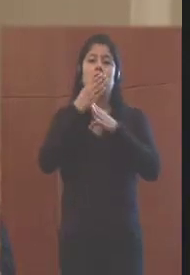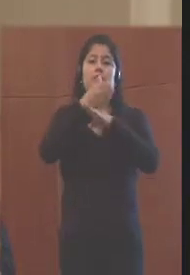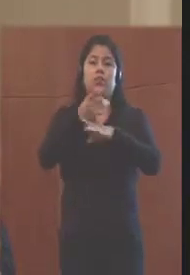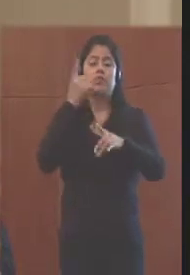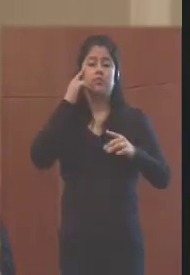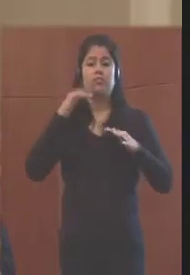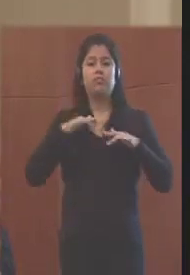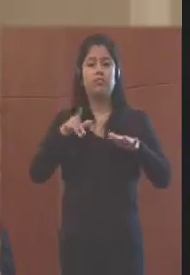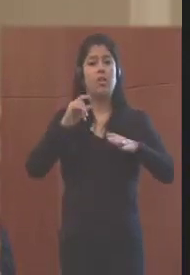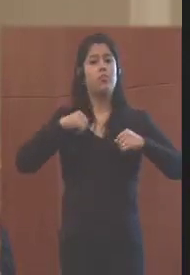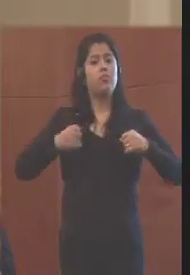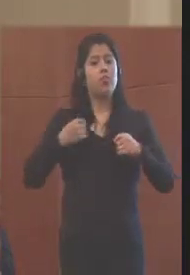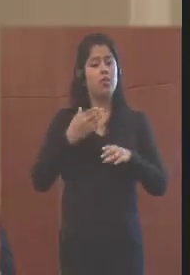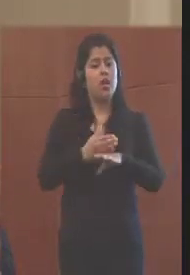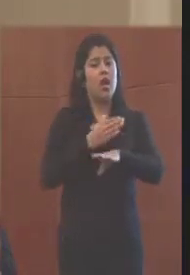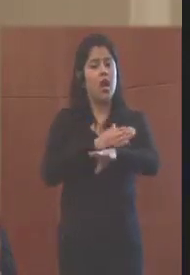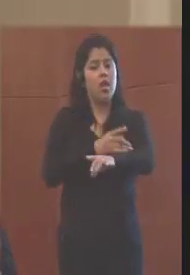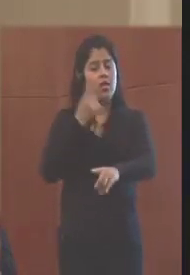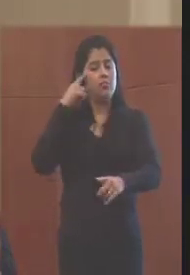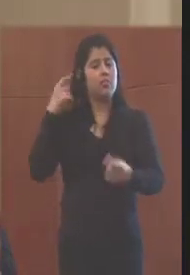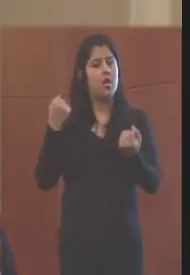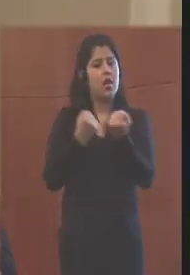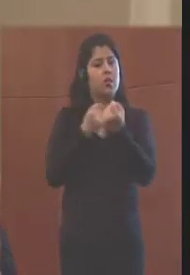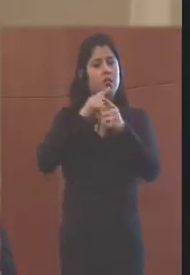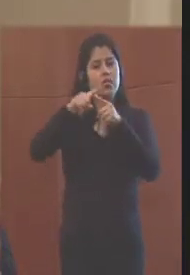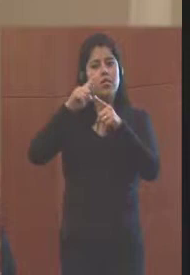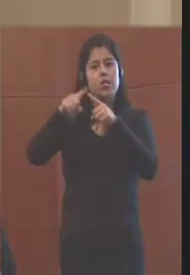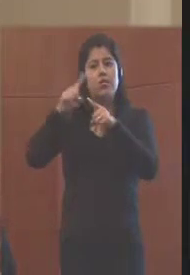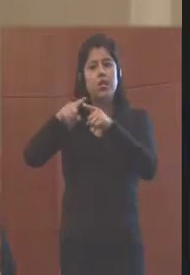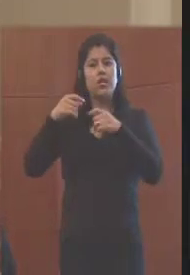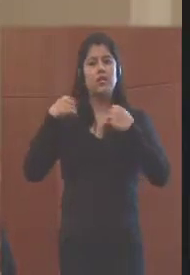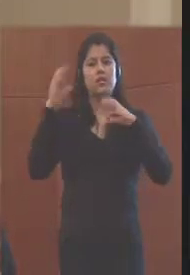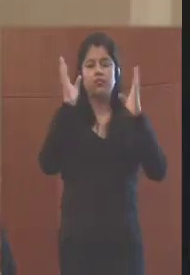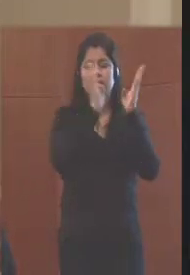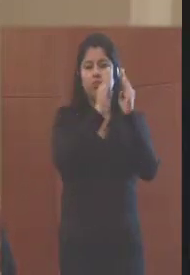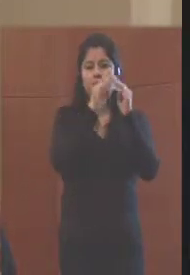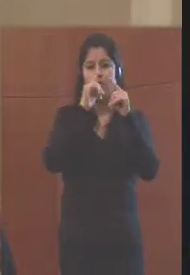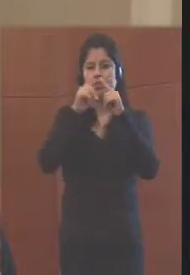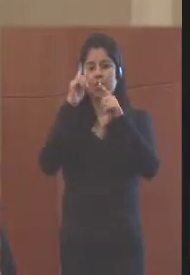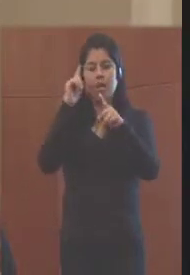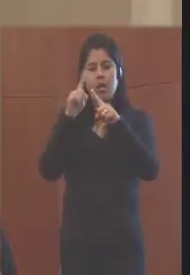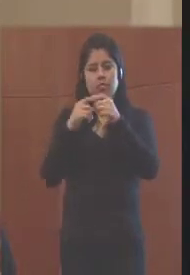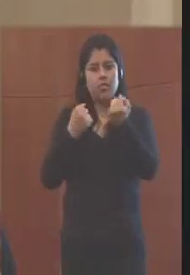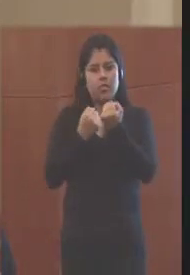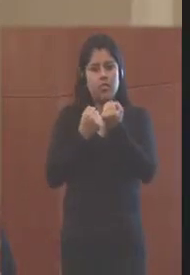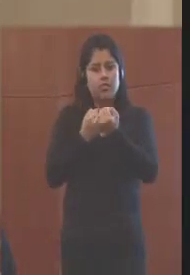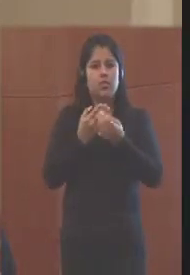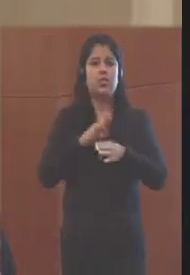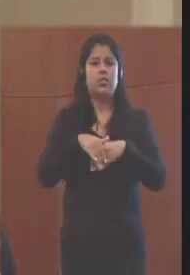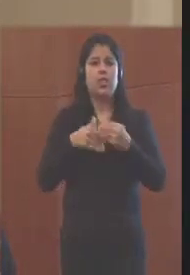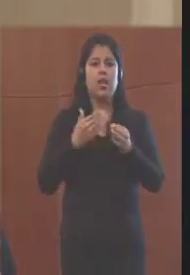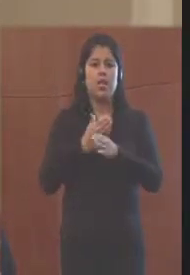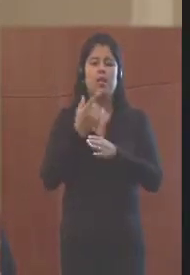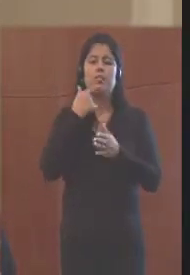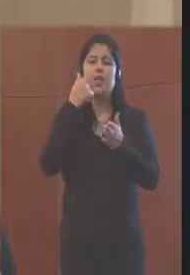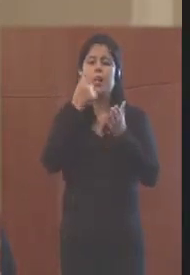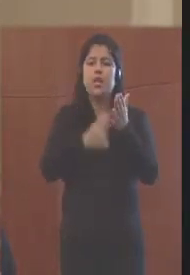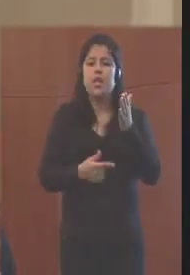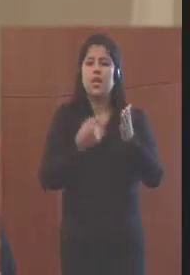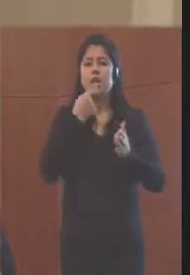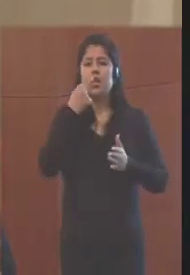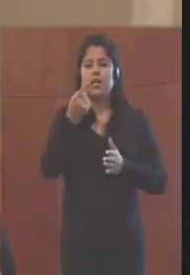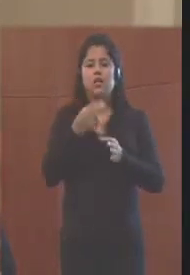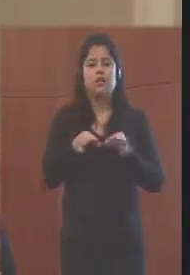seminars in Chile, these are gender seminars organized by ONEMI, which is Chile's disaster risk management agency,